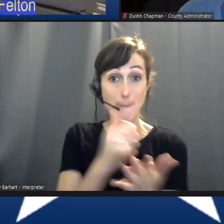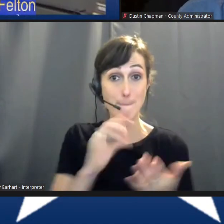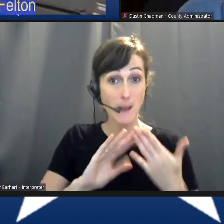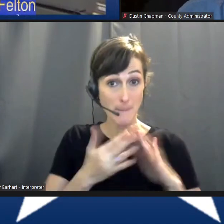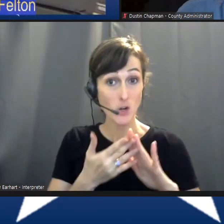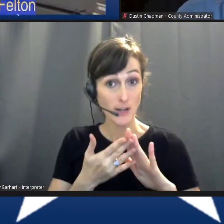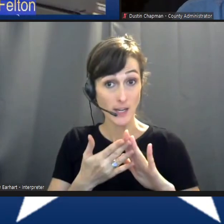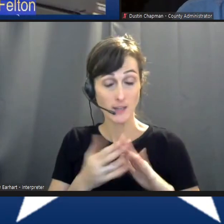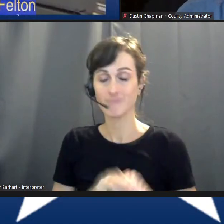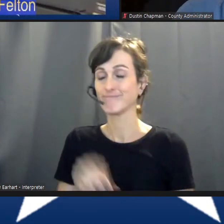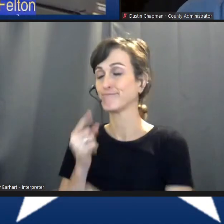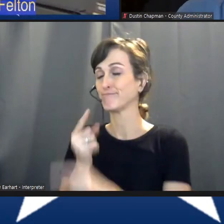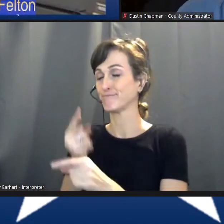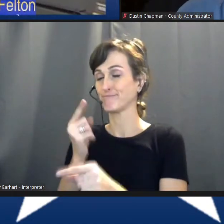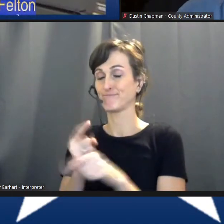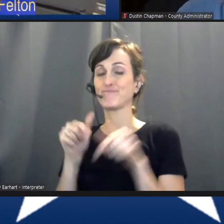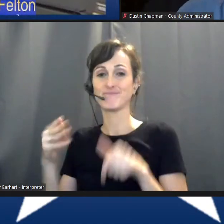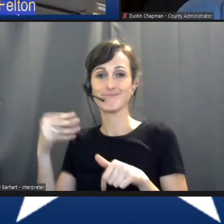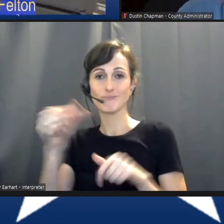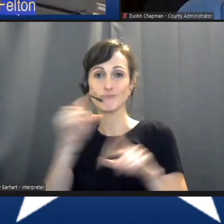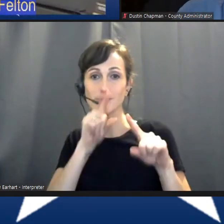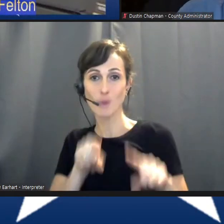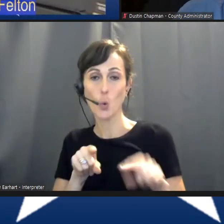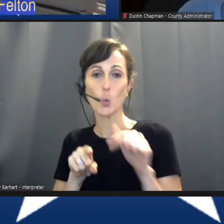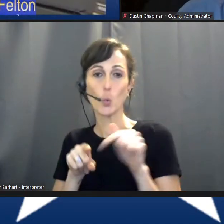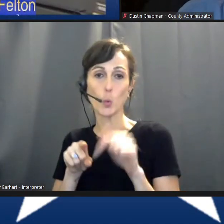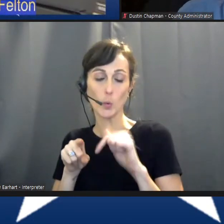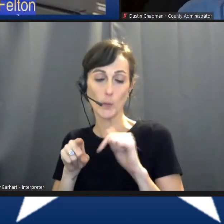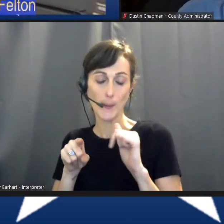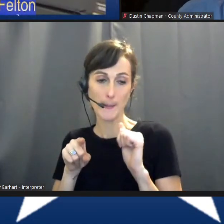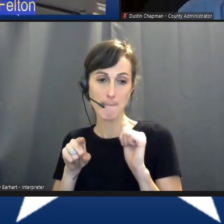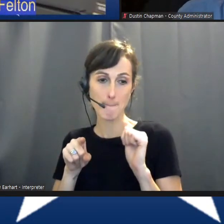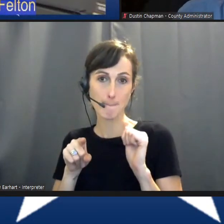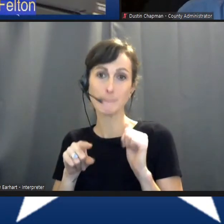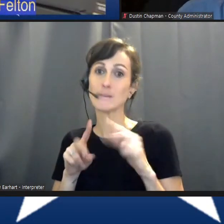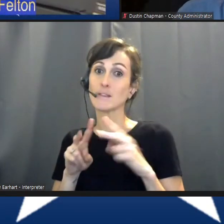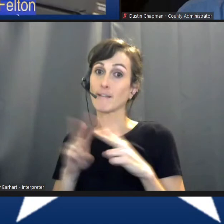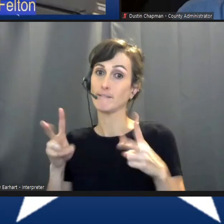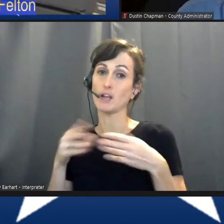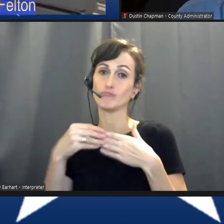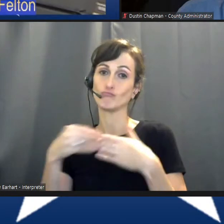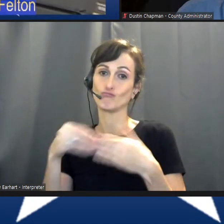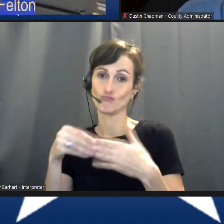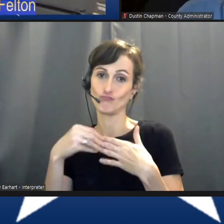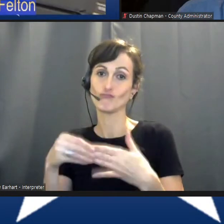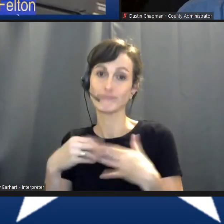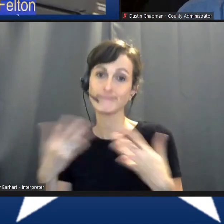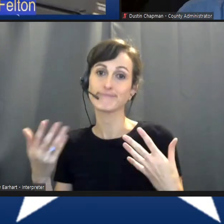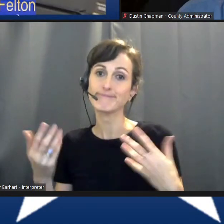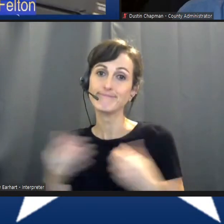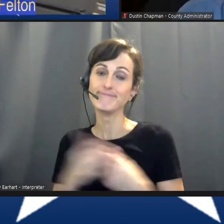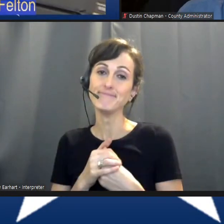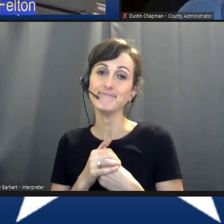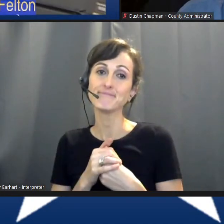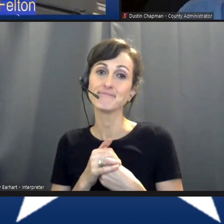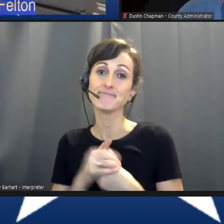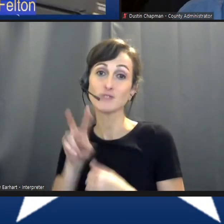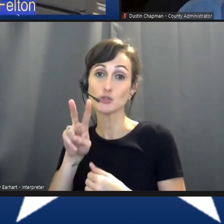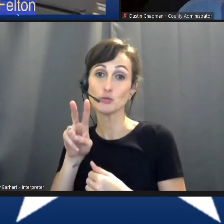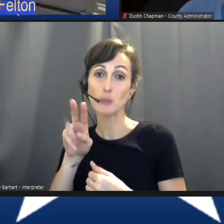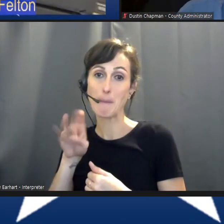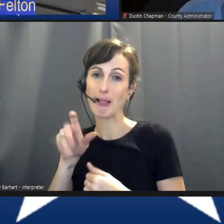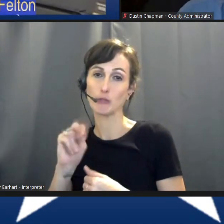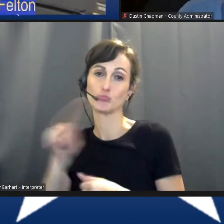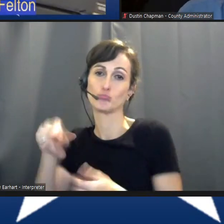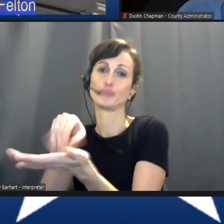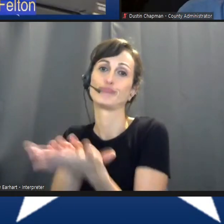spending report is very fluid. And so 2 million was just put there